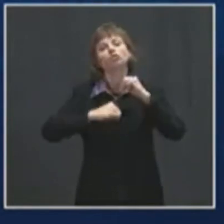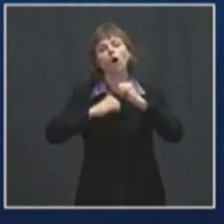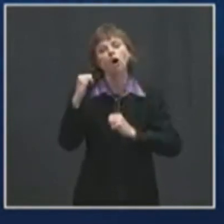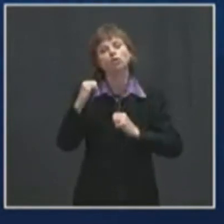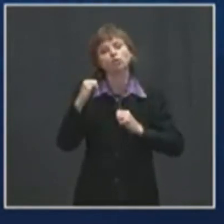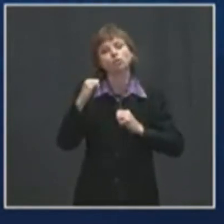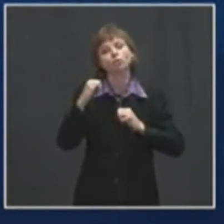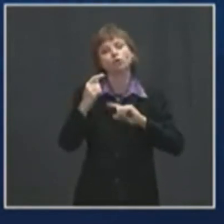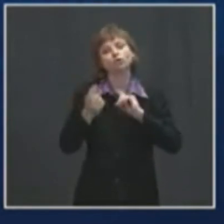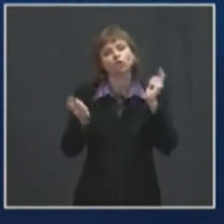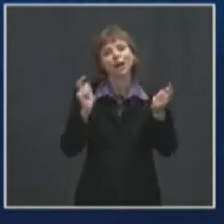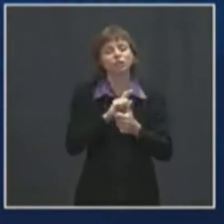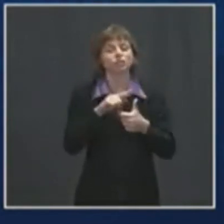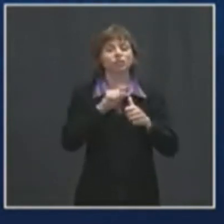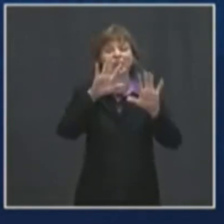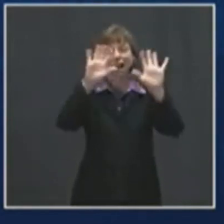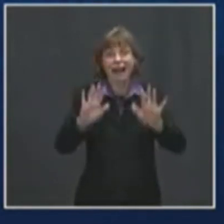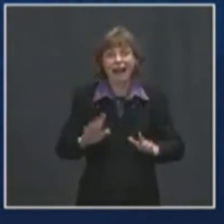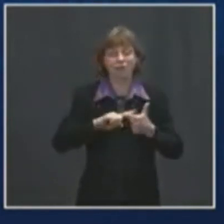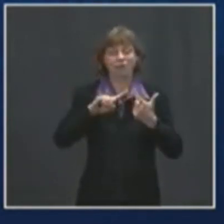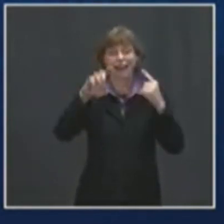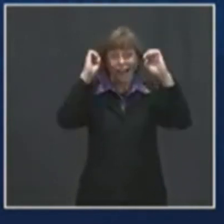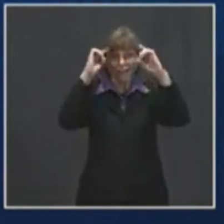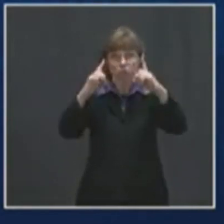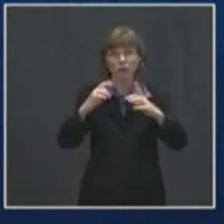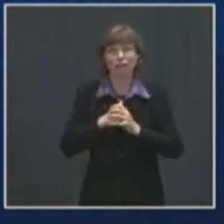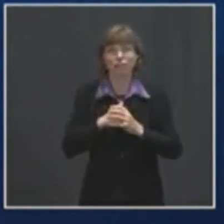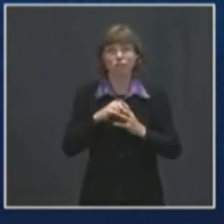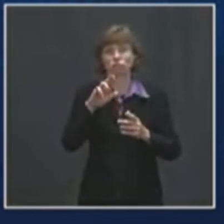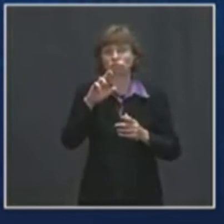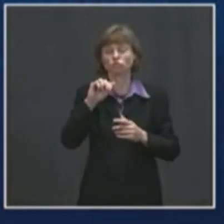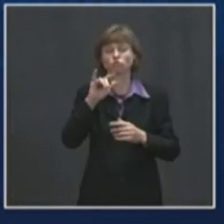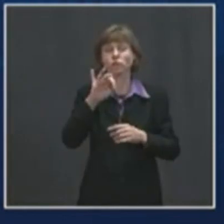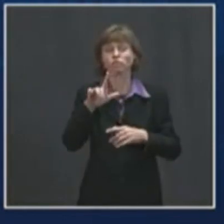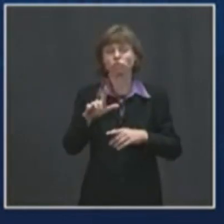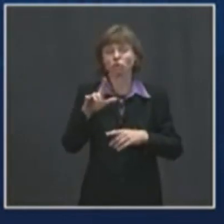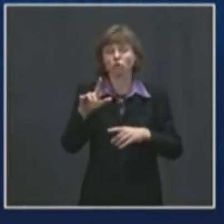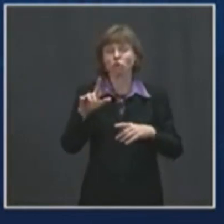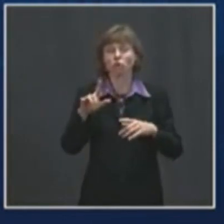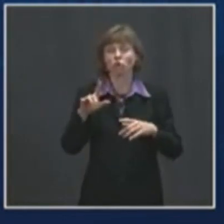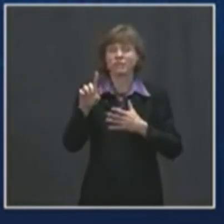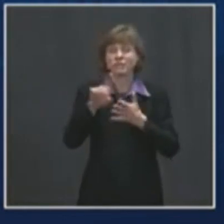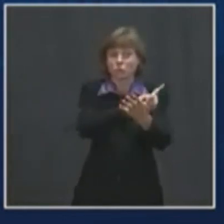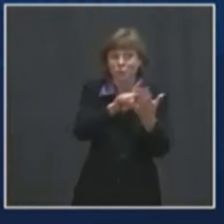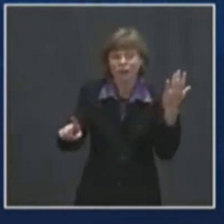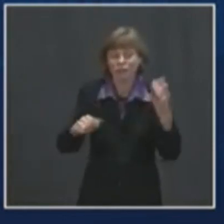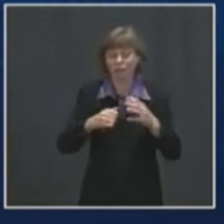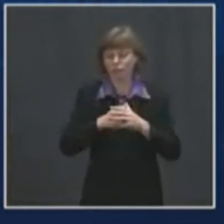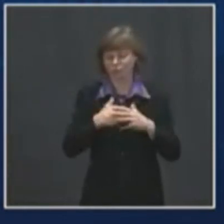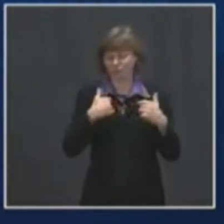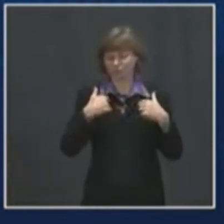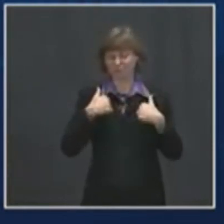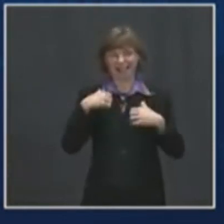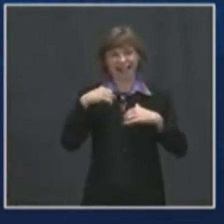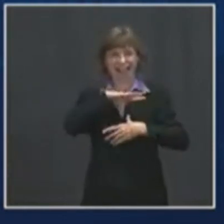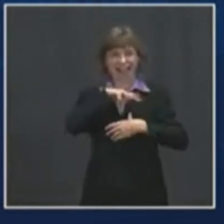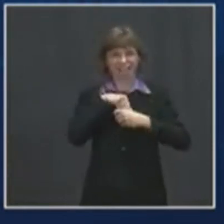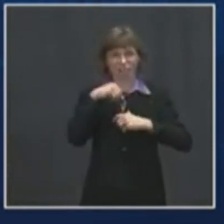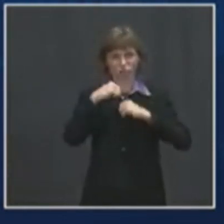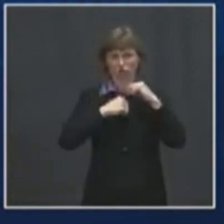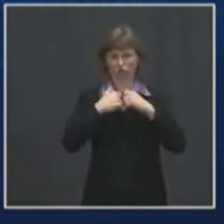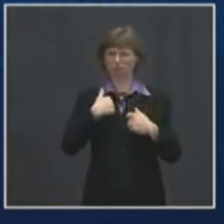in poverty, in racial discrimination. And I am, an infrastructure, I am wholly confident in